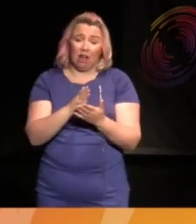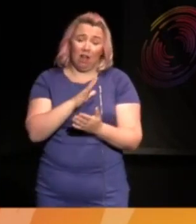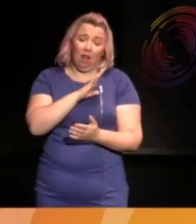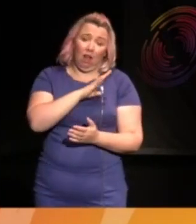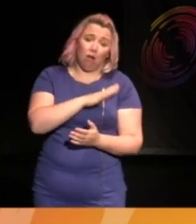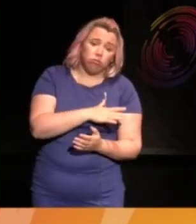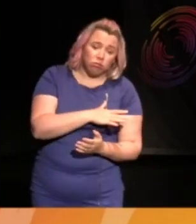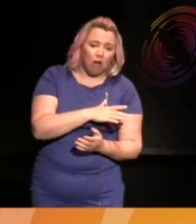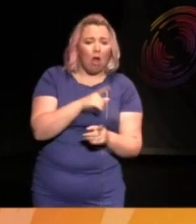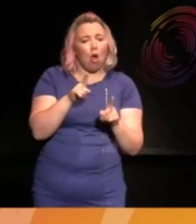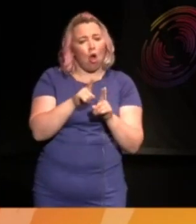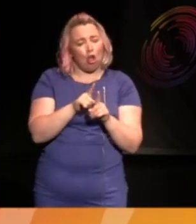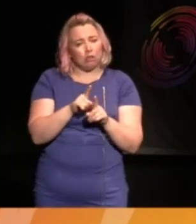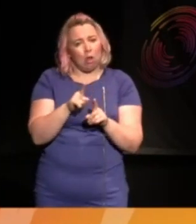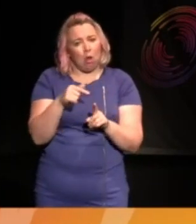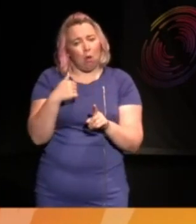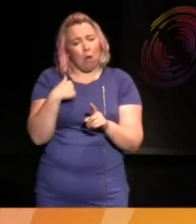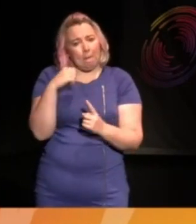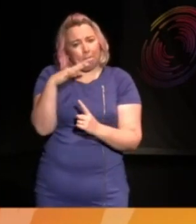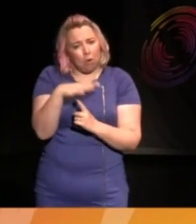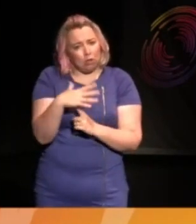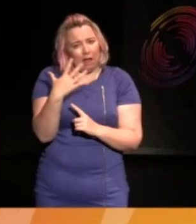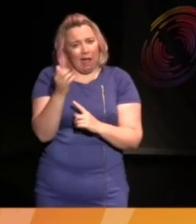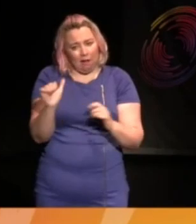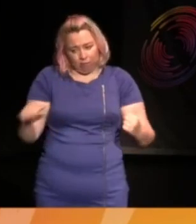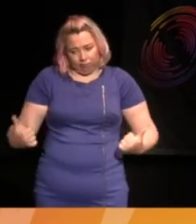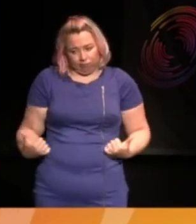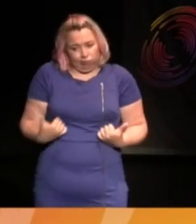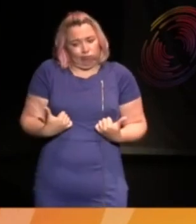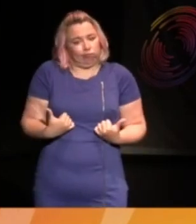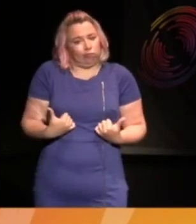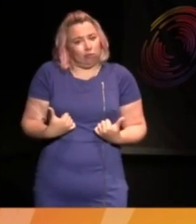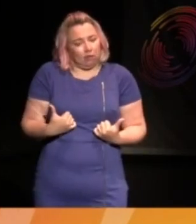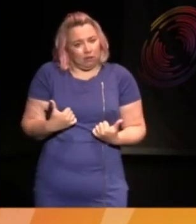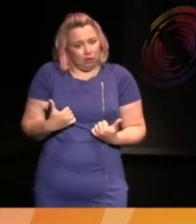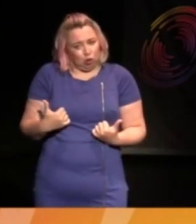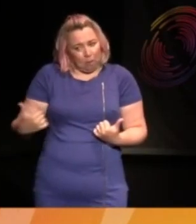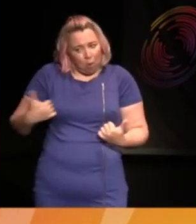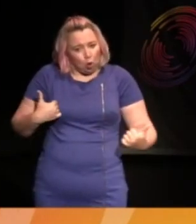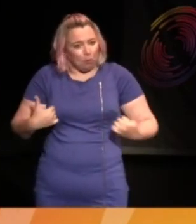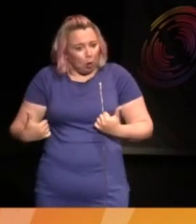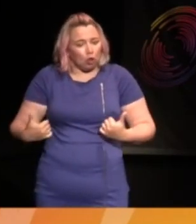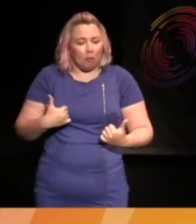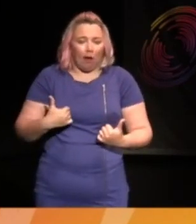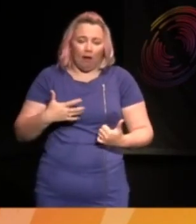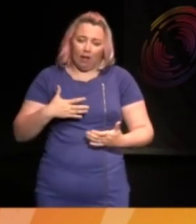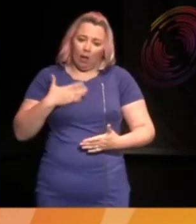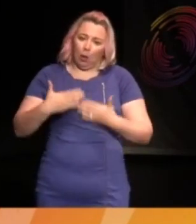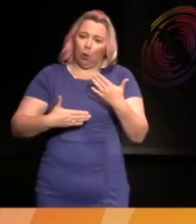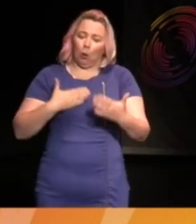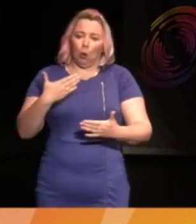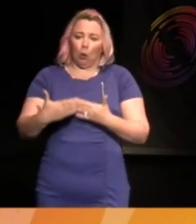network of people around you who believe in you and believe that you are ill in order to maintain any kind of